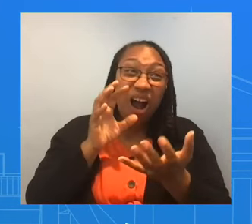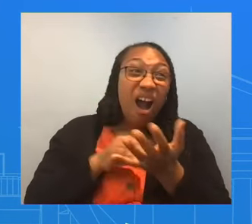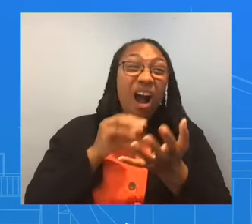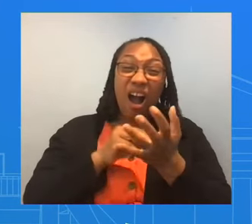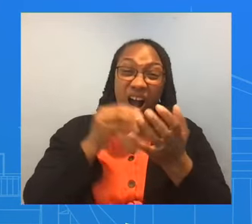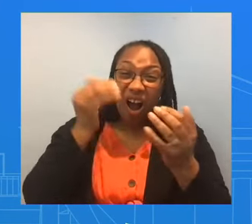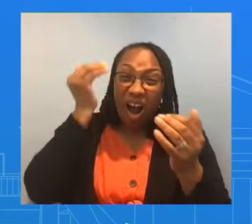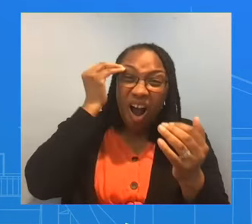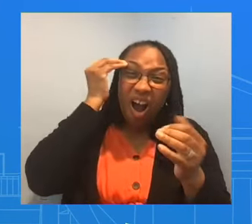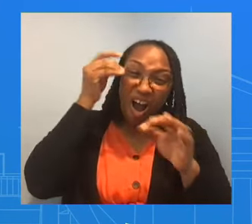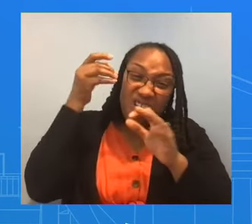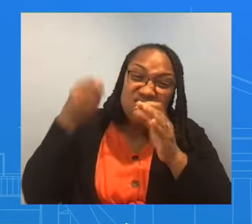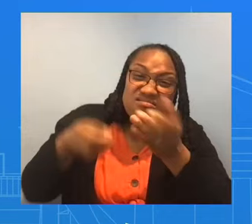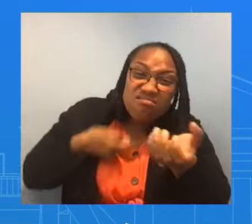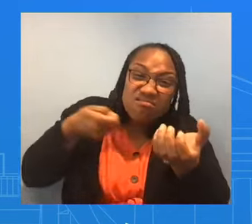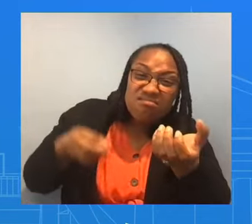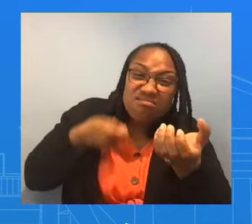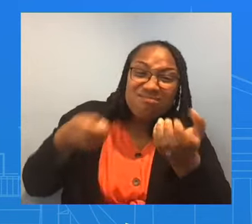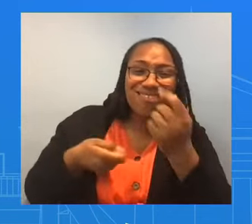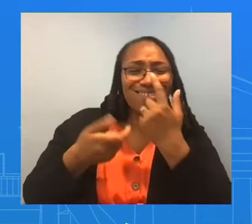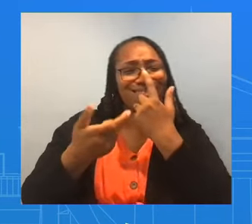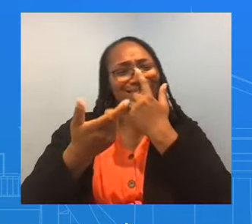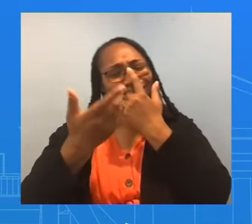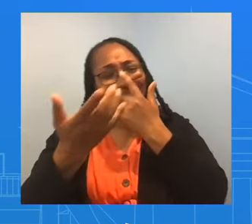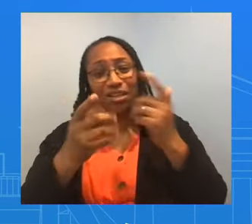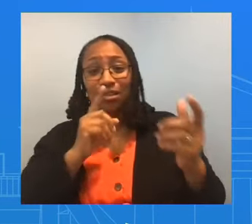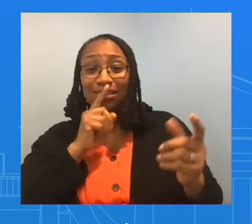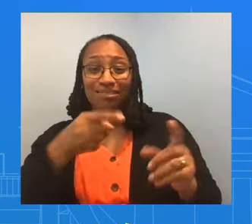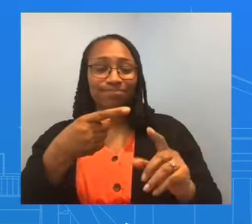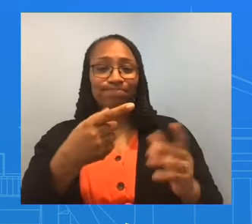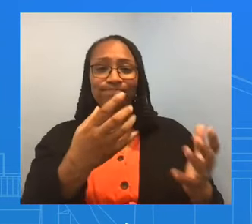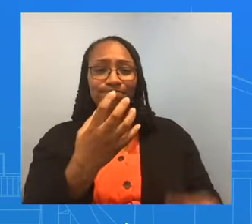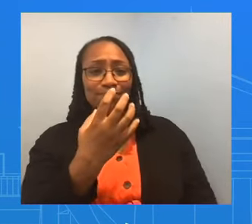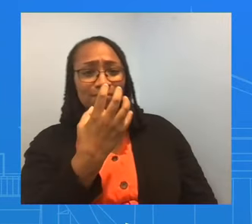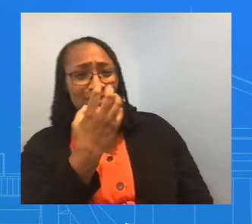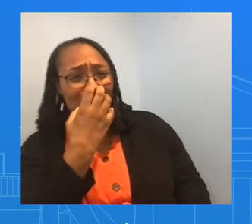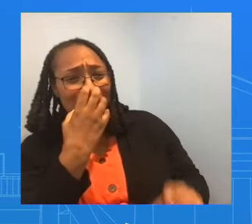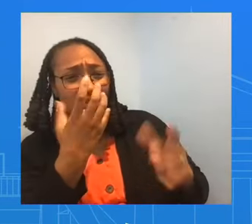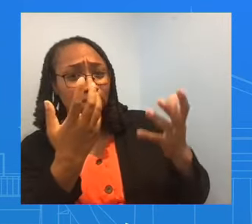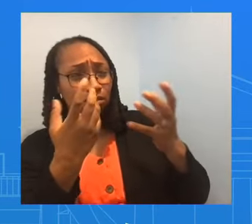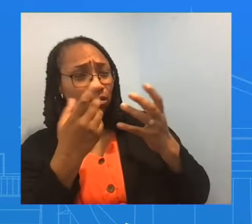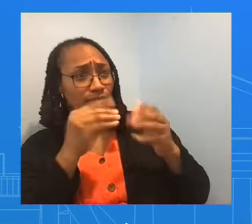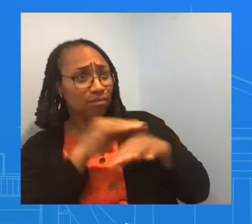anesthesia, nothing. Local, shock, that's it. Okay, there you go. And I wasn't allowed